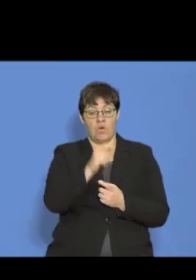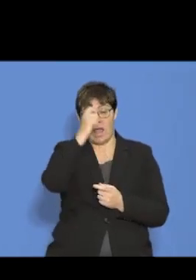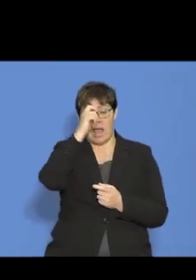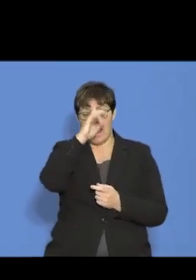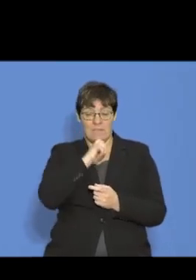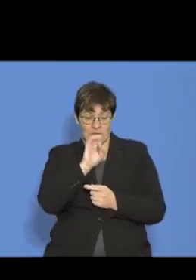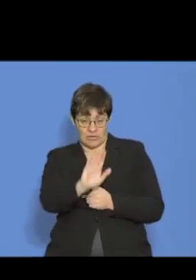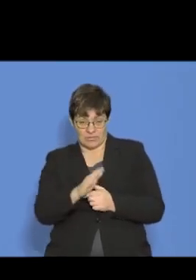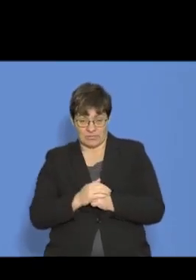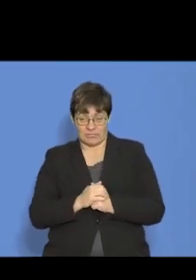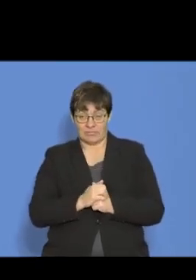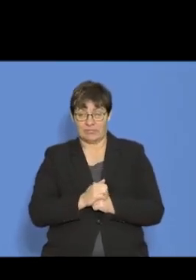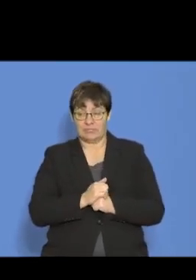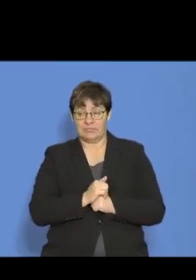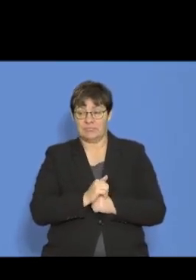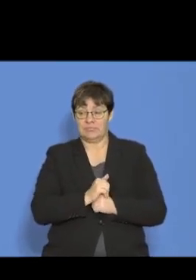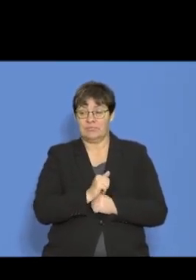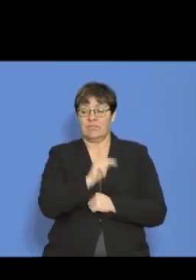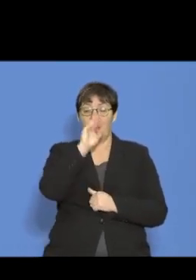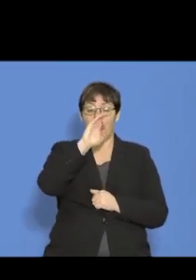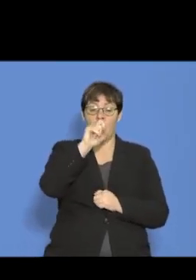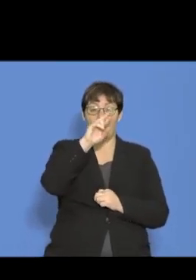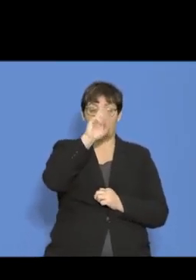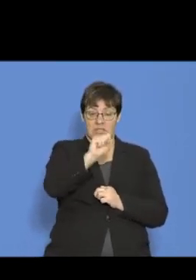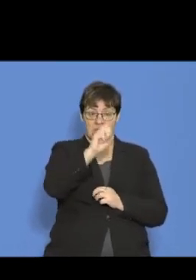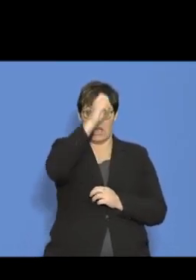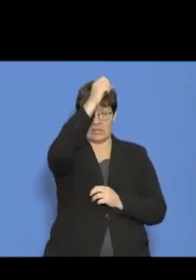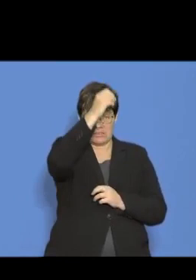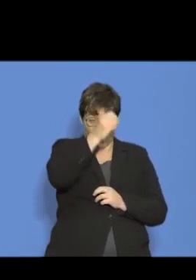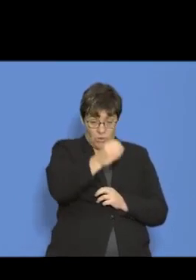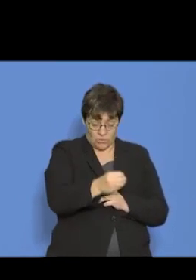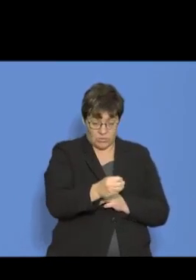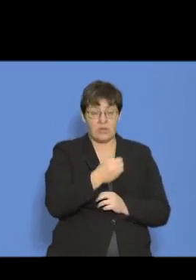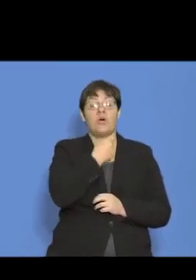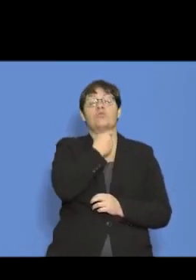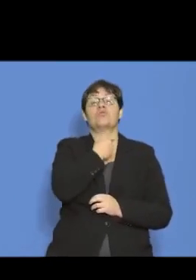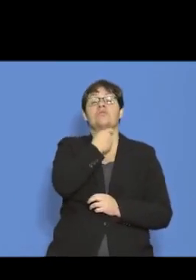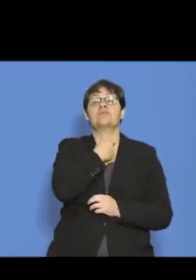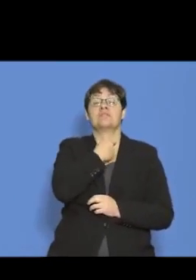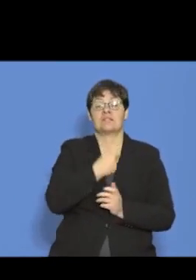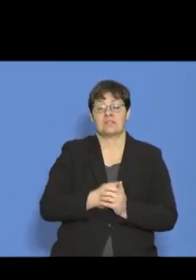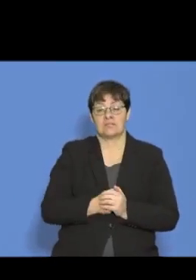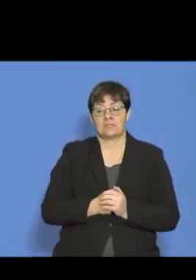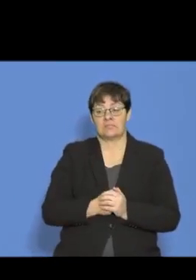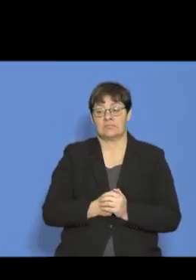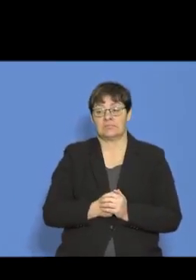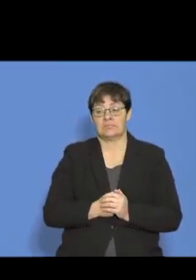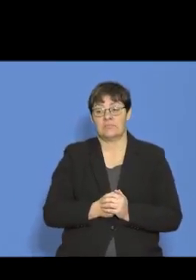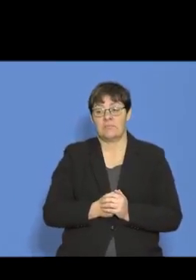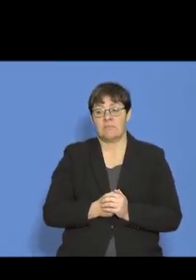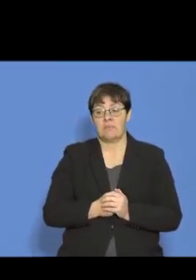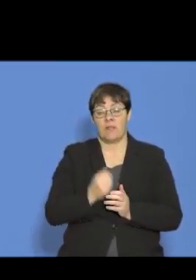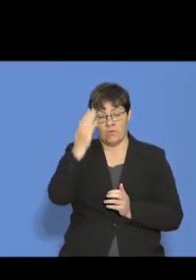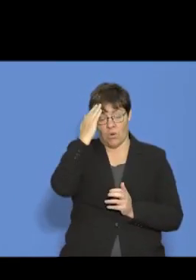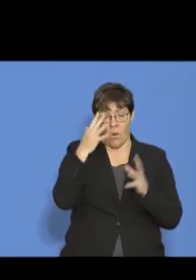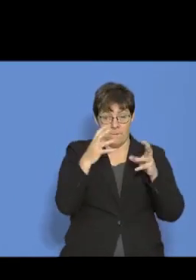an image of what I mean. So guys, that's the bolus that's moving down the esophagus. We note that there